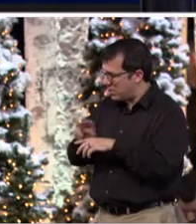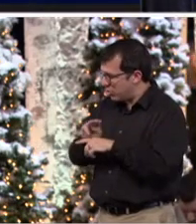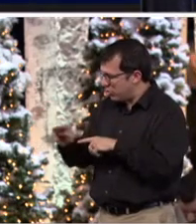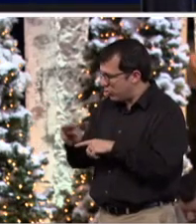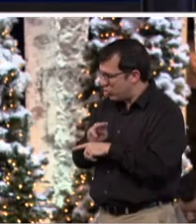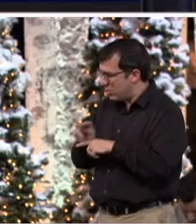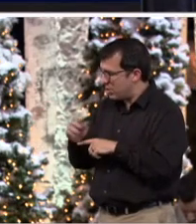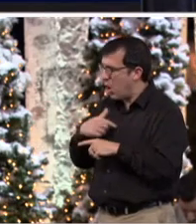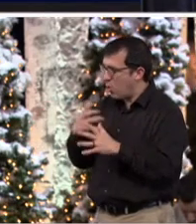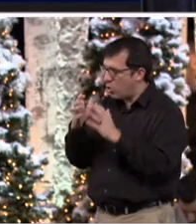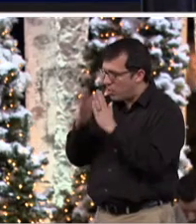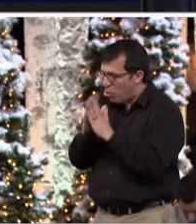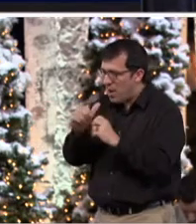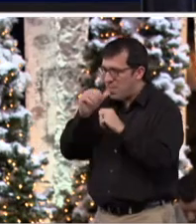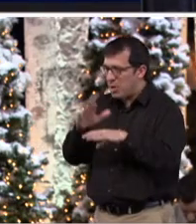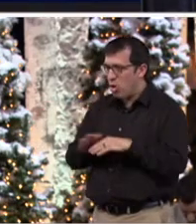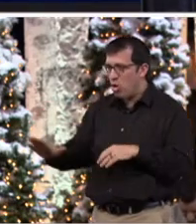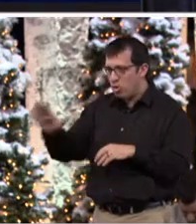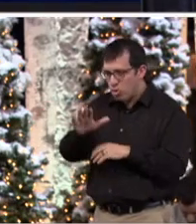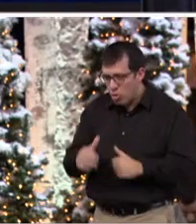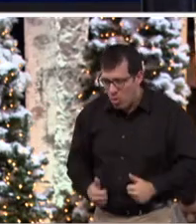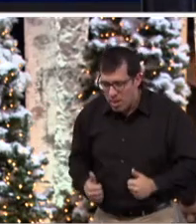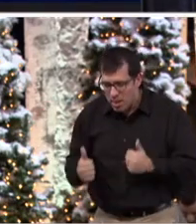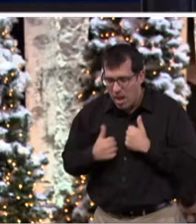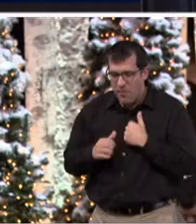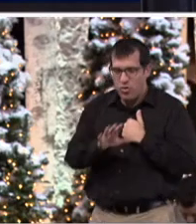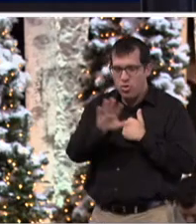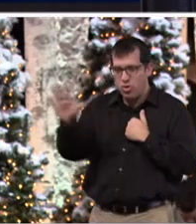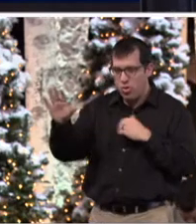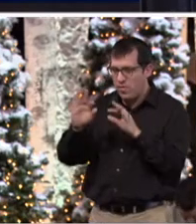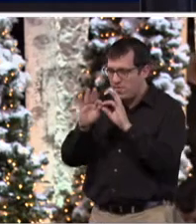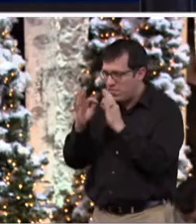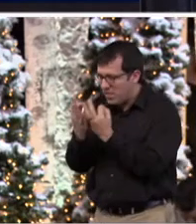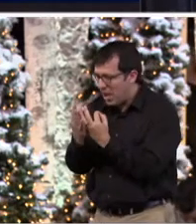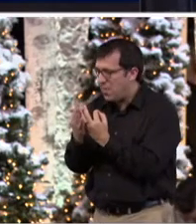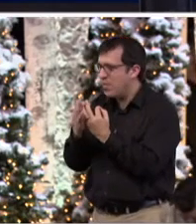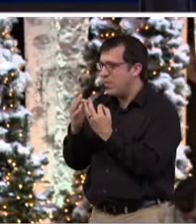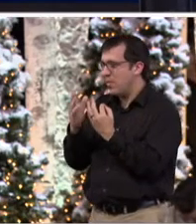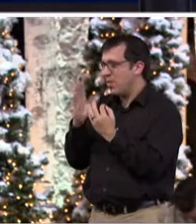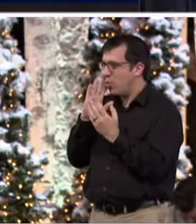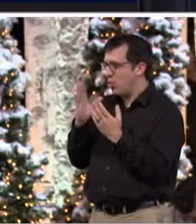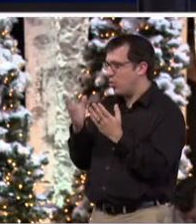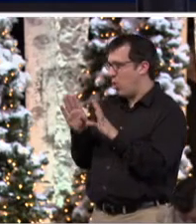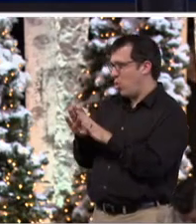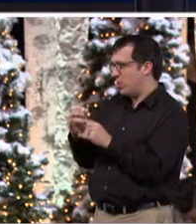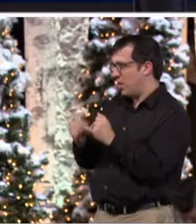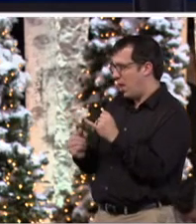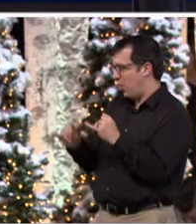I want to pray a blessing on your life, your family. And we'll close with that.